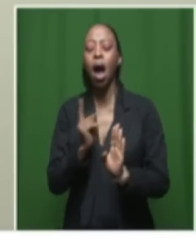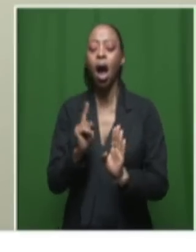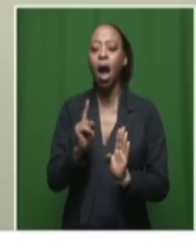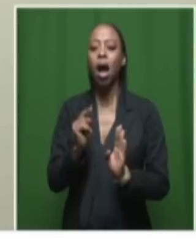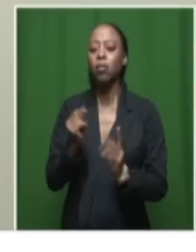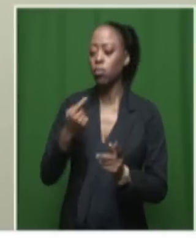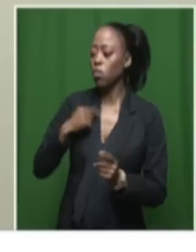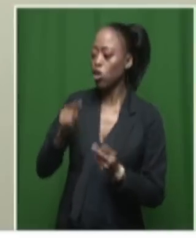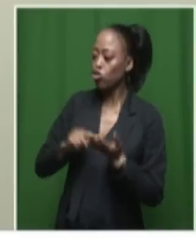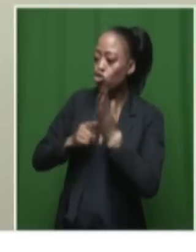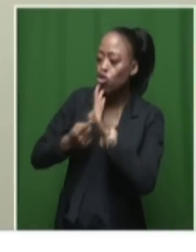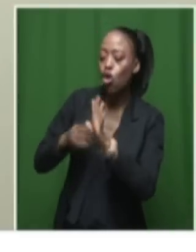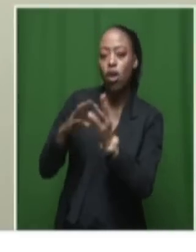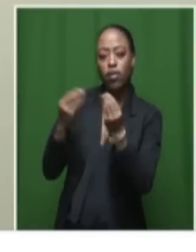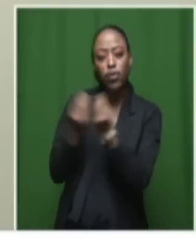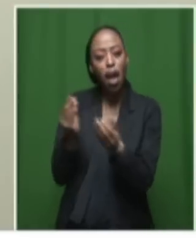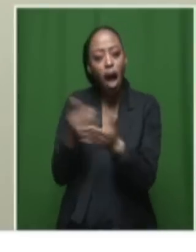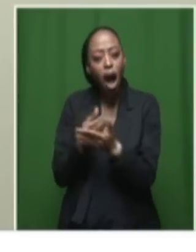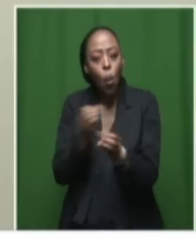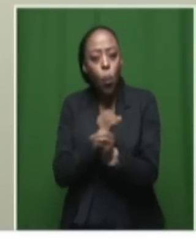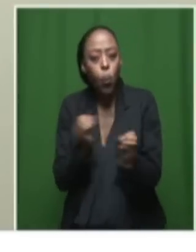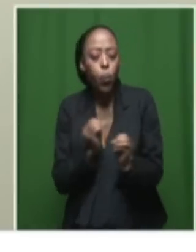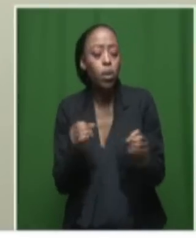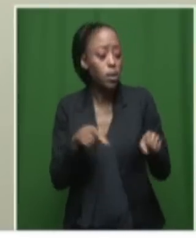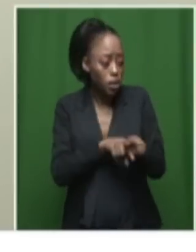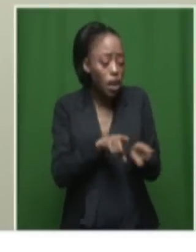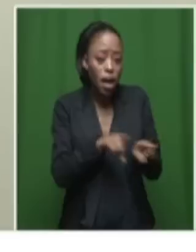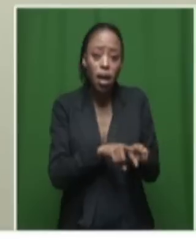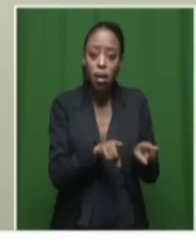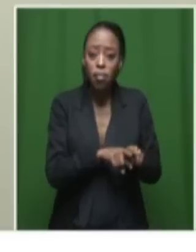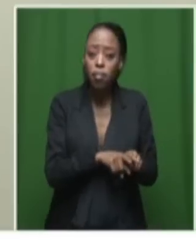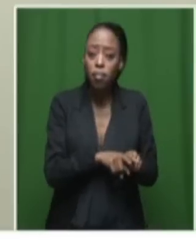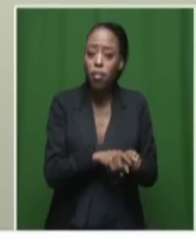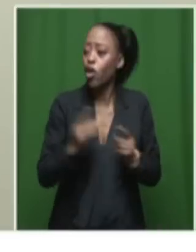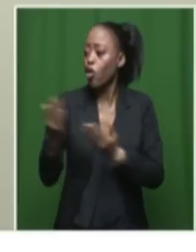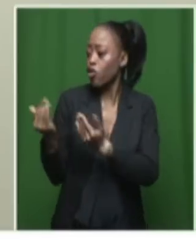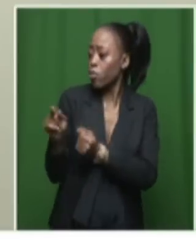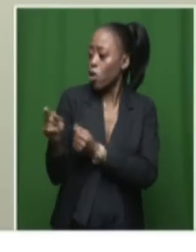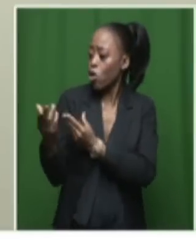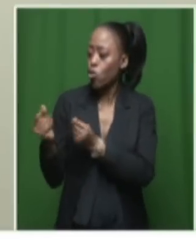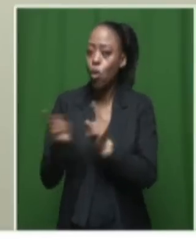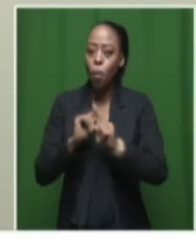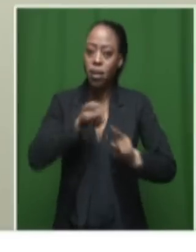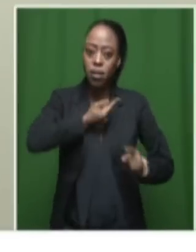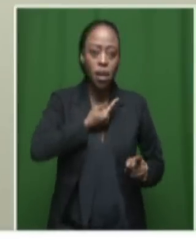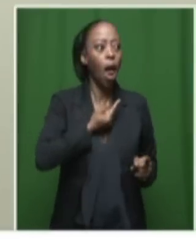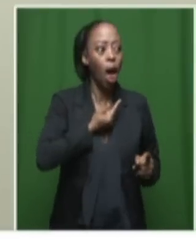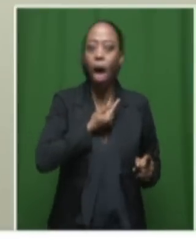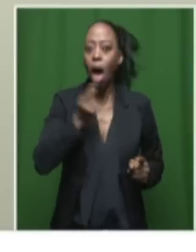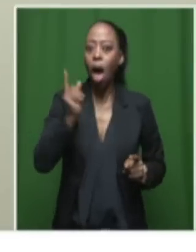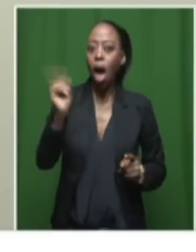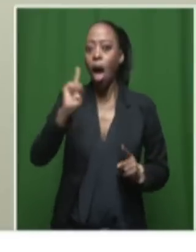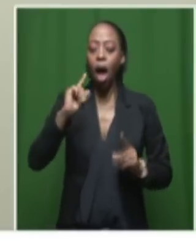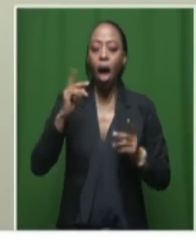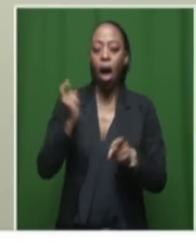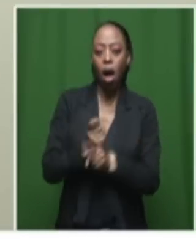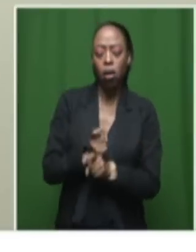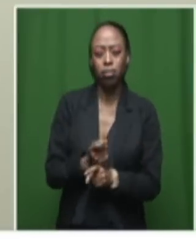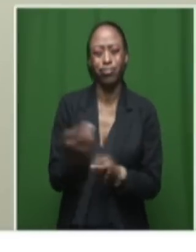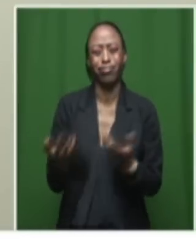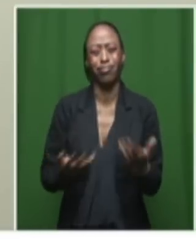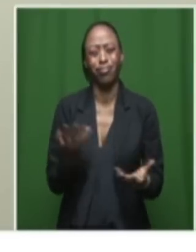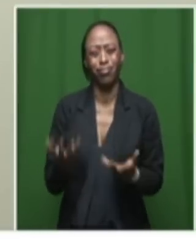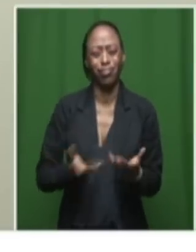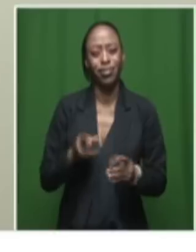of transparency. All we're looking for is that there should be no double standard, that everybody should know what the playing field